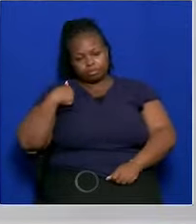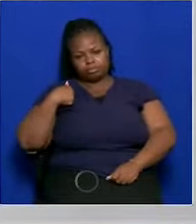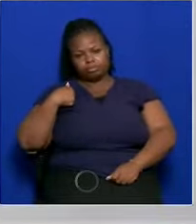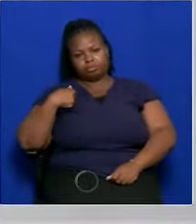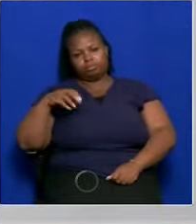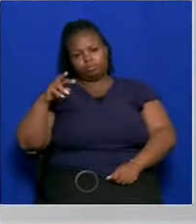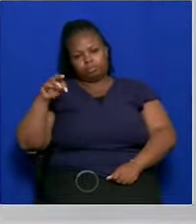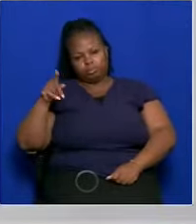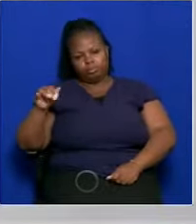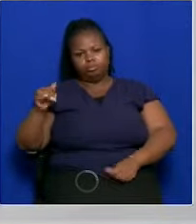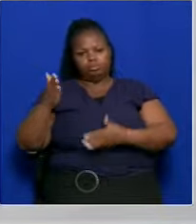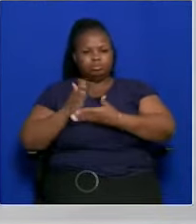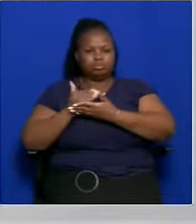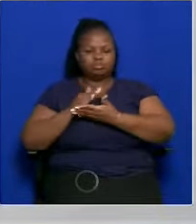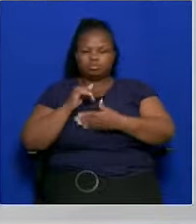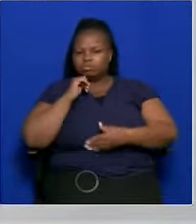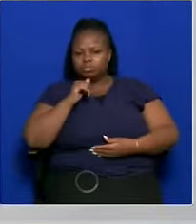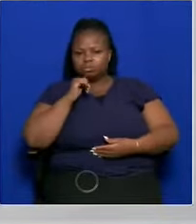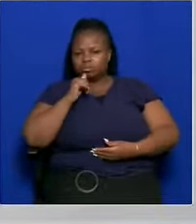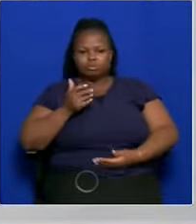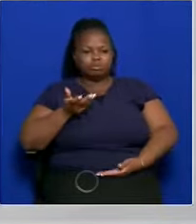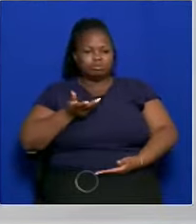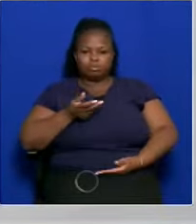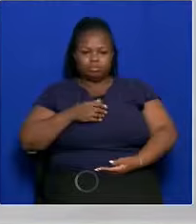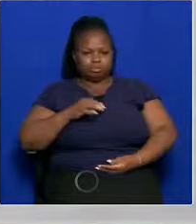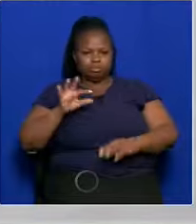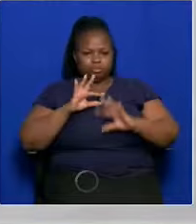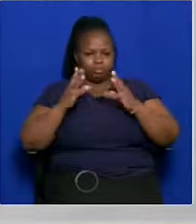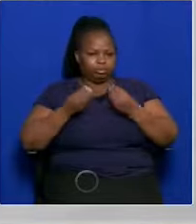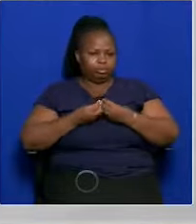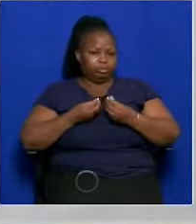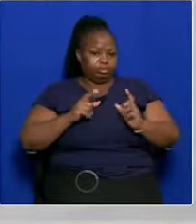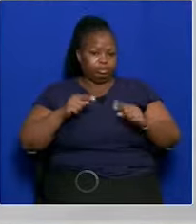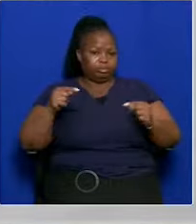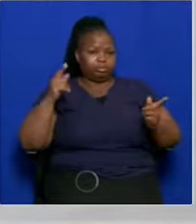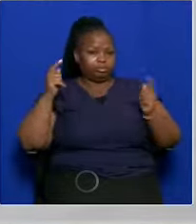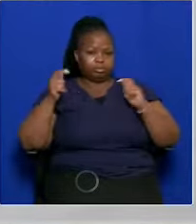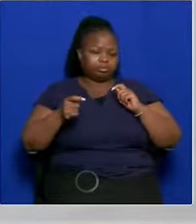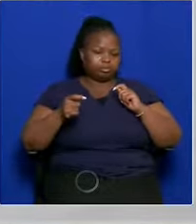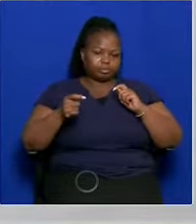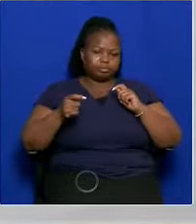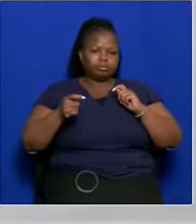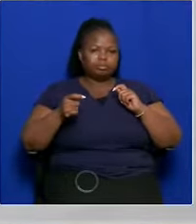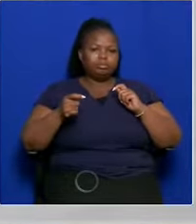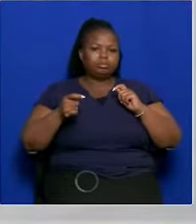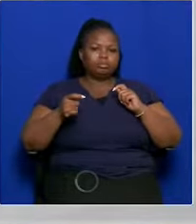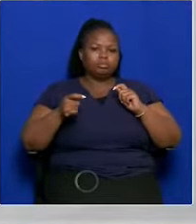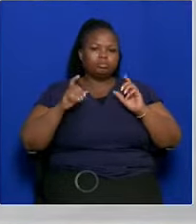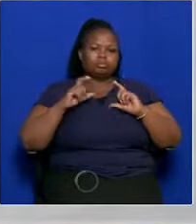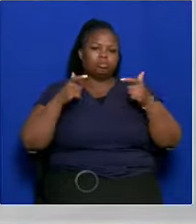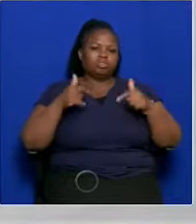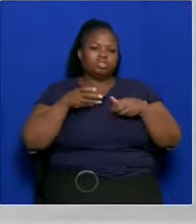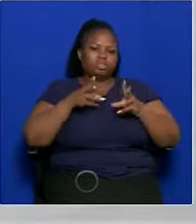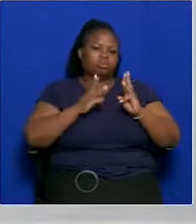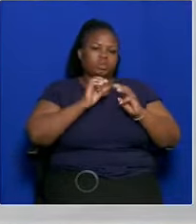with everything. So I can't change the commissioner's thinking about